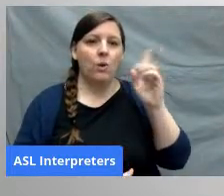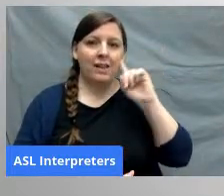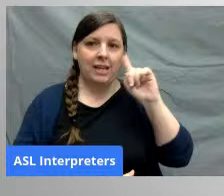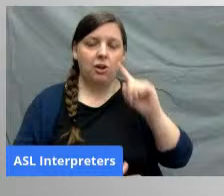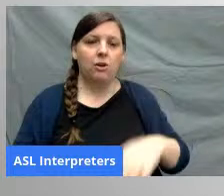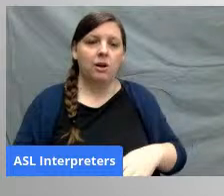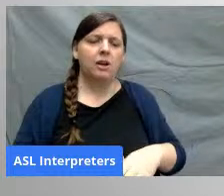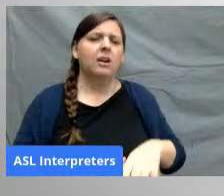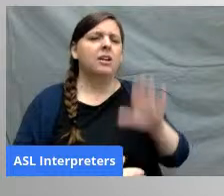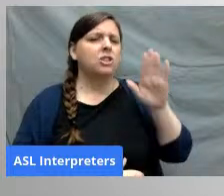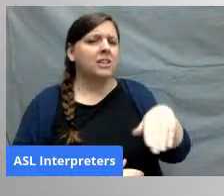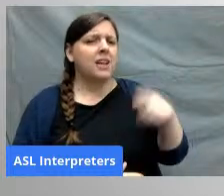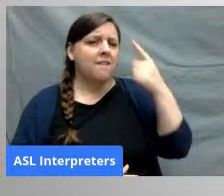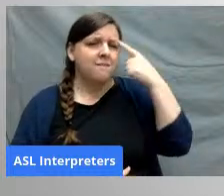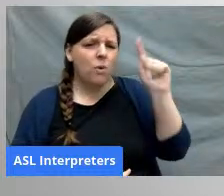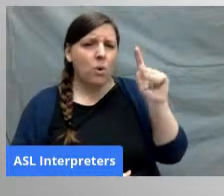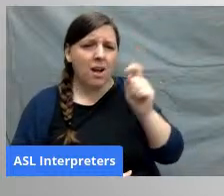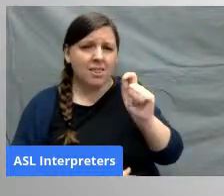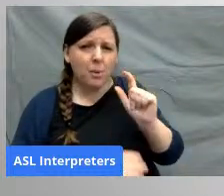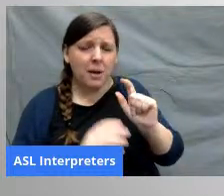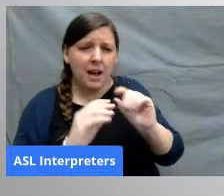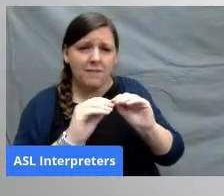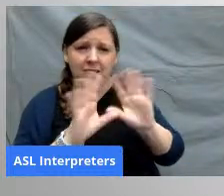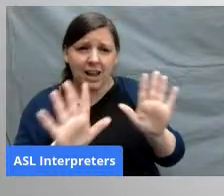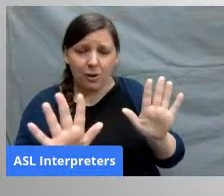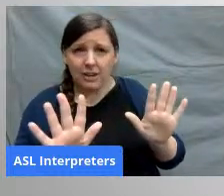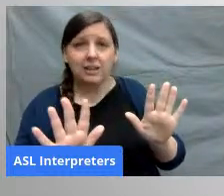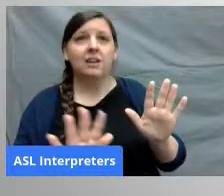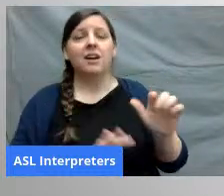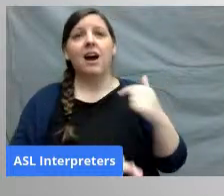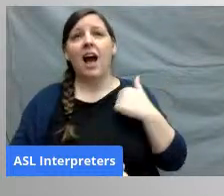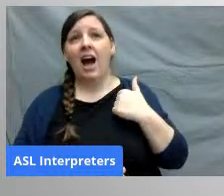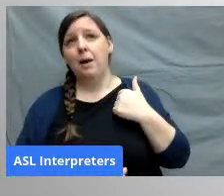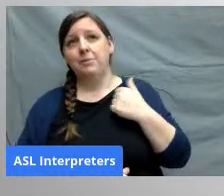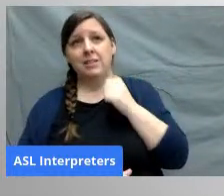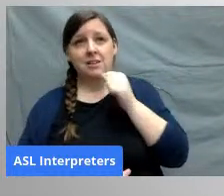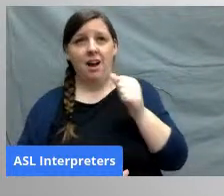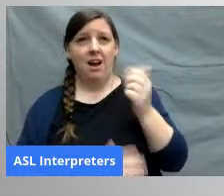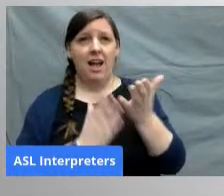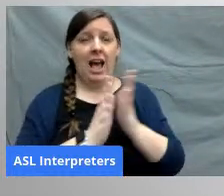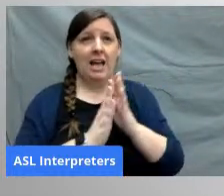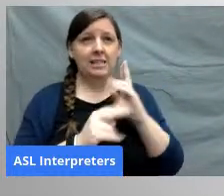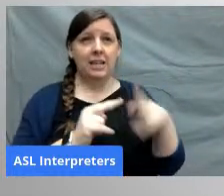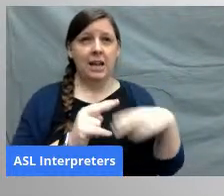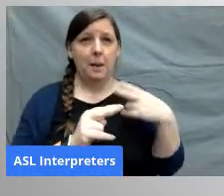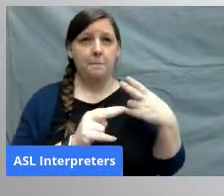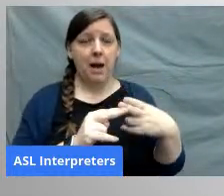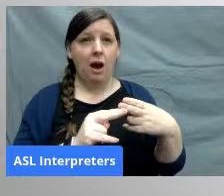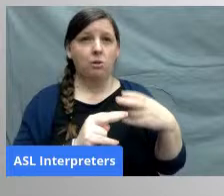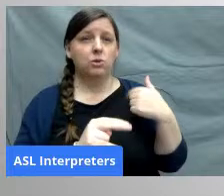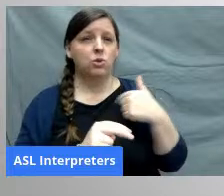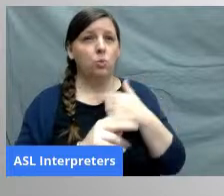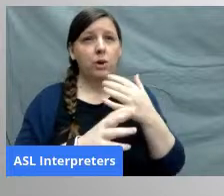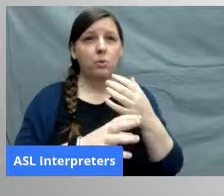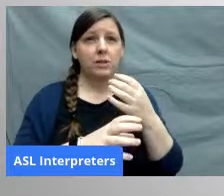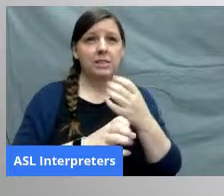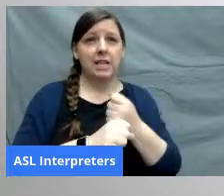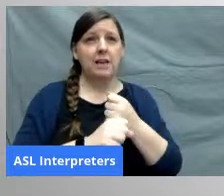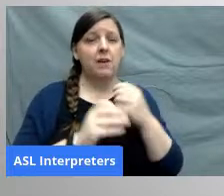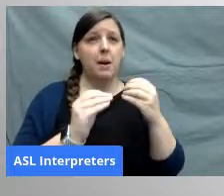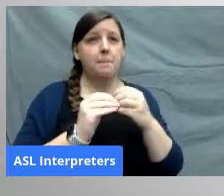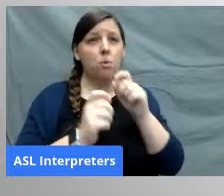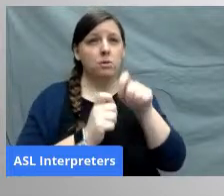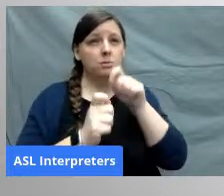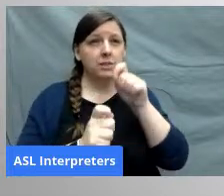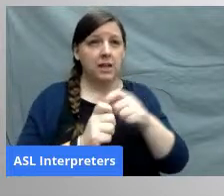of clarity, I wasn't asking about do we receive granular information about the personnel on